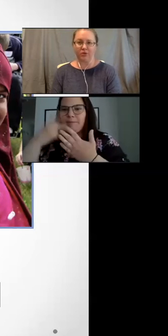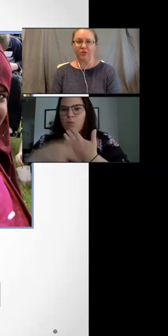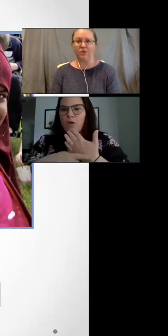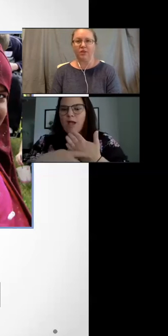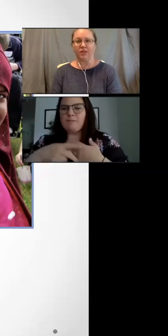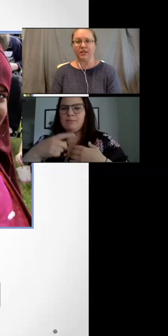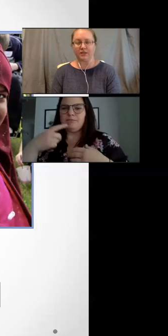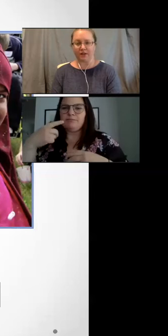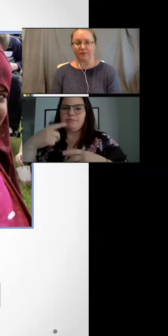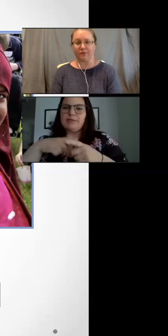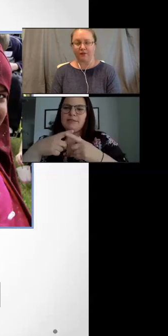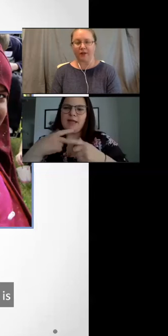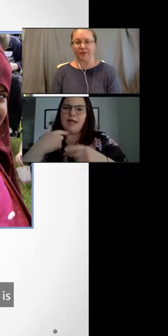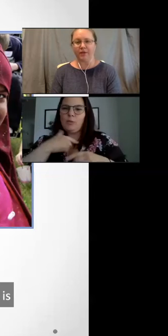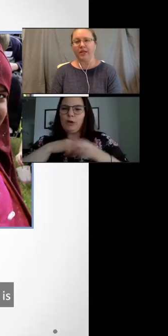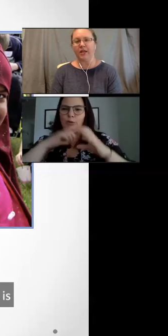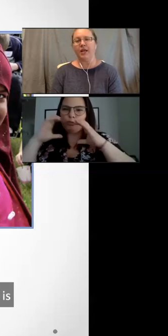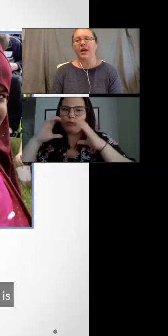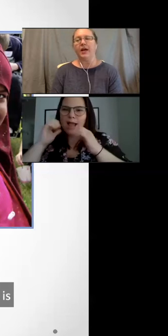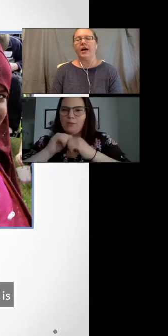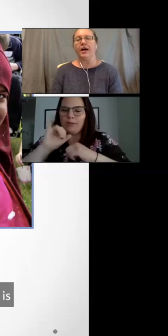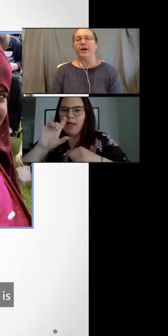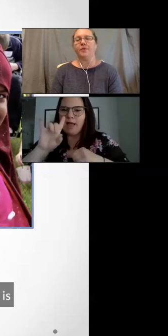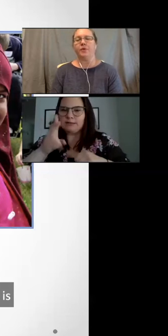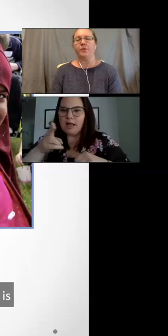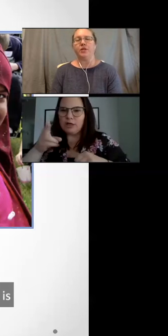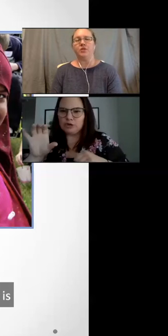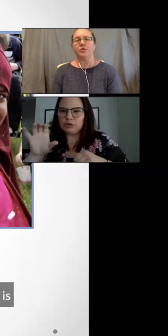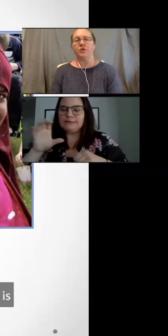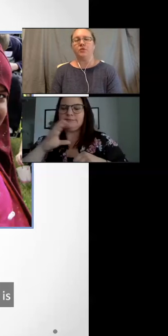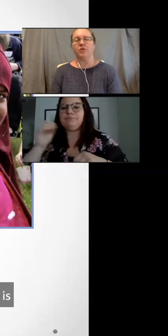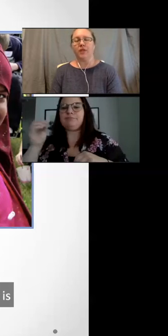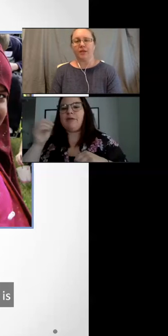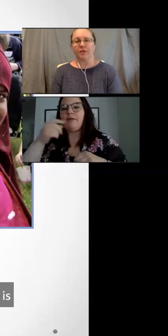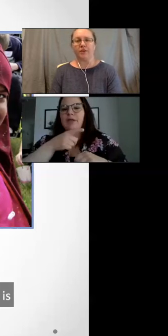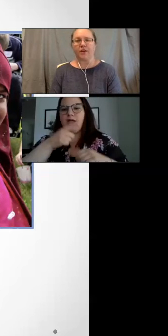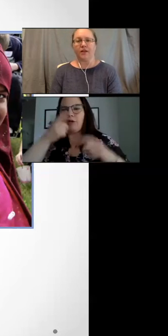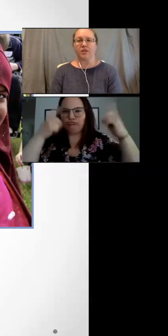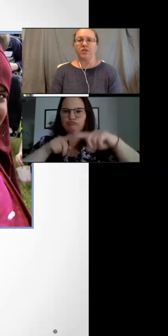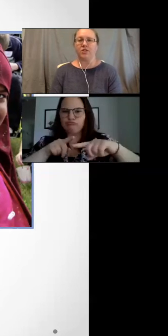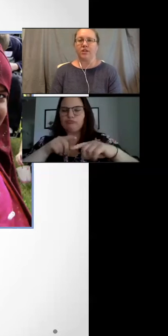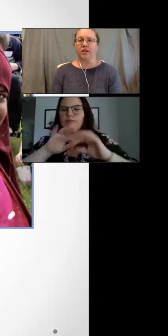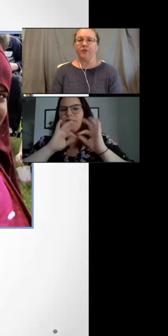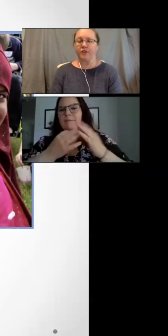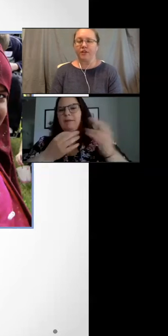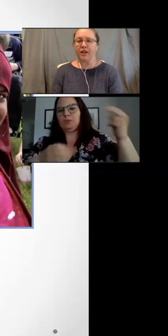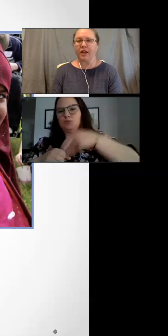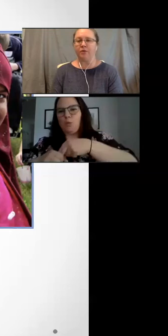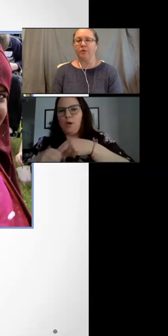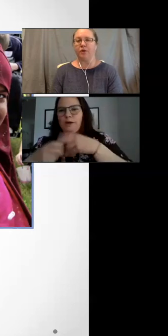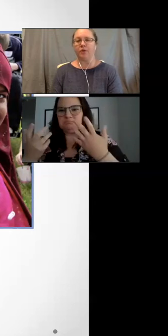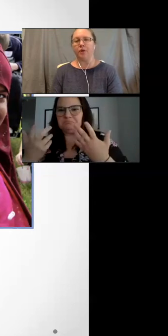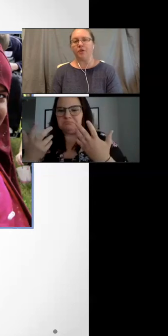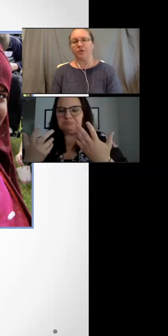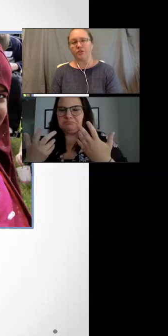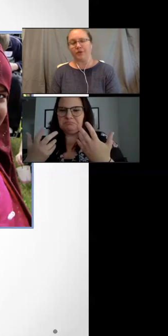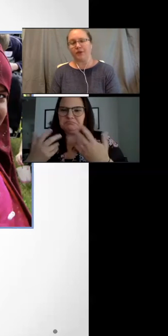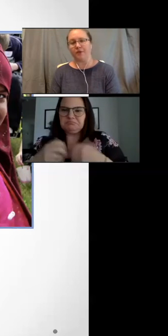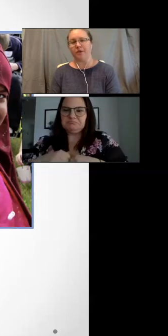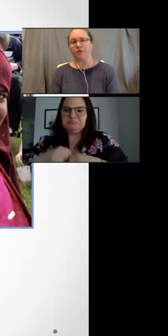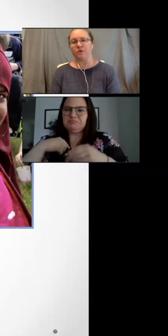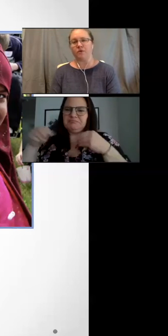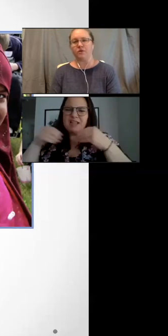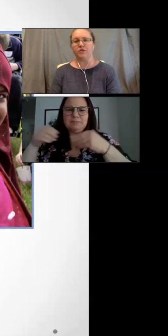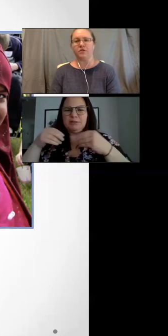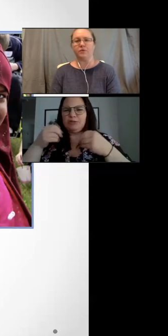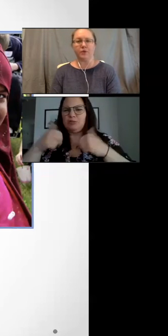unable to meet the needs of that family. But we do communicate with IDHHC often, and we work in partnership with them